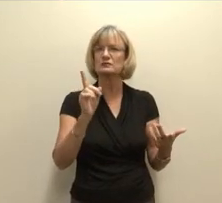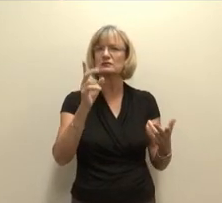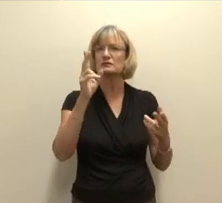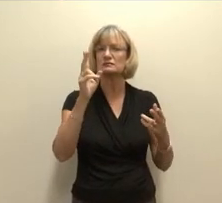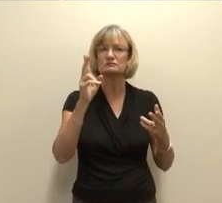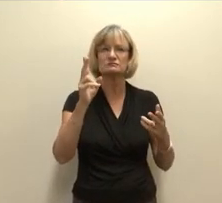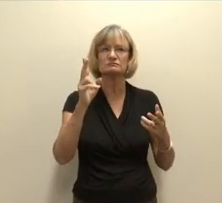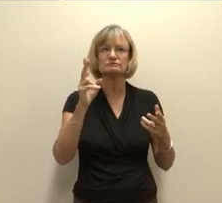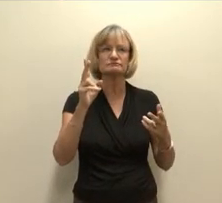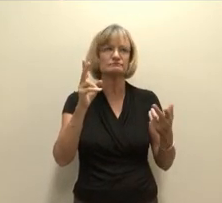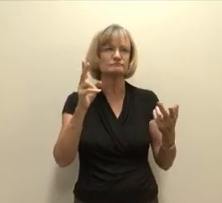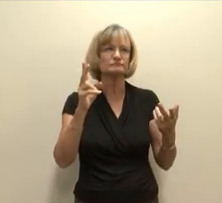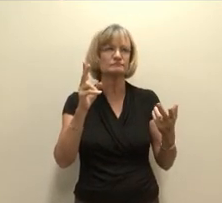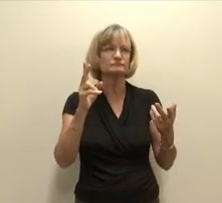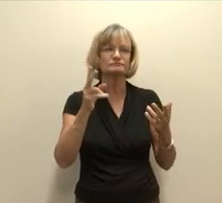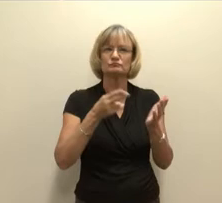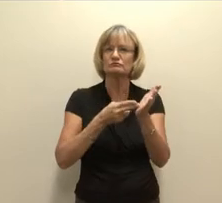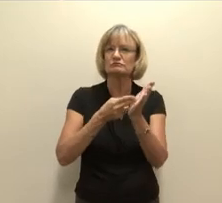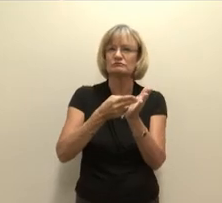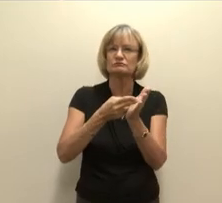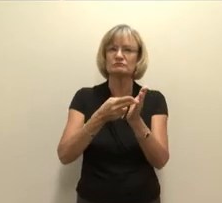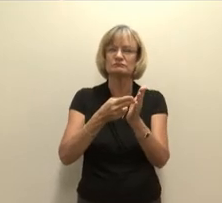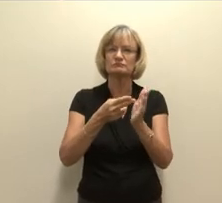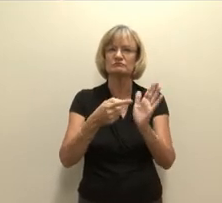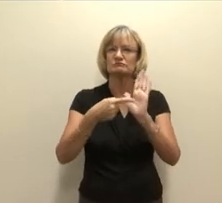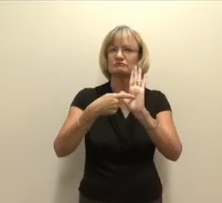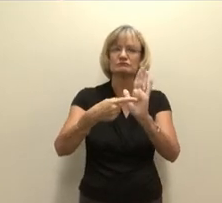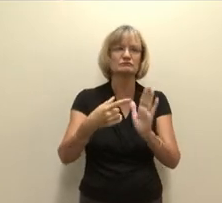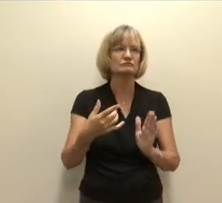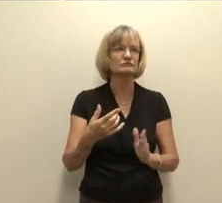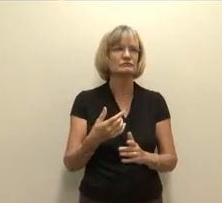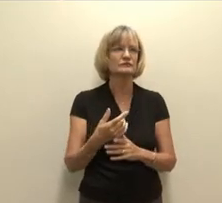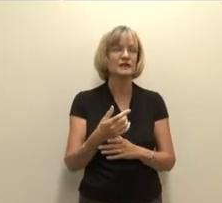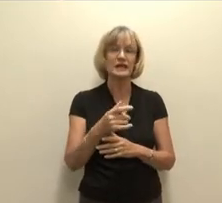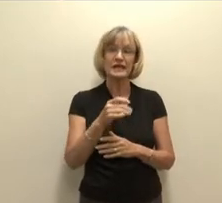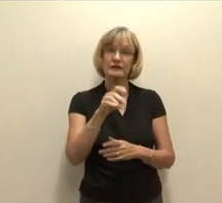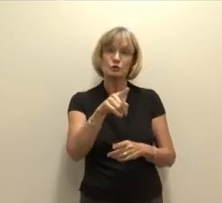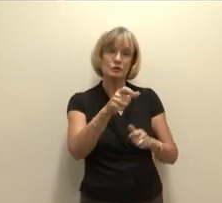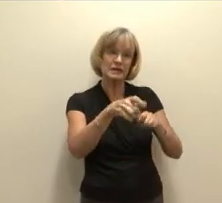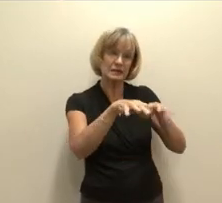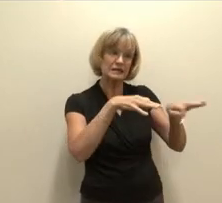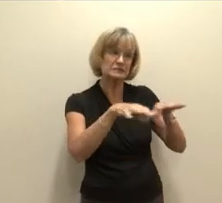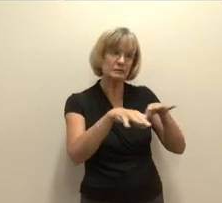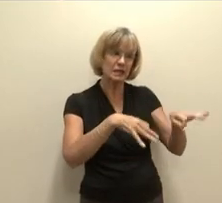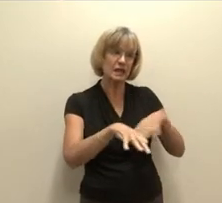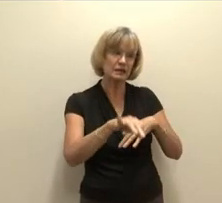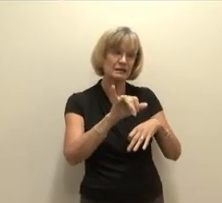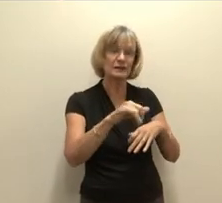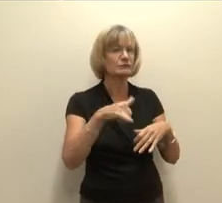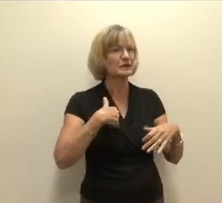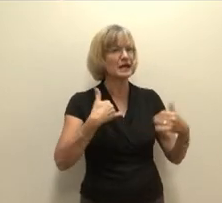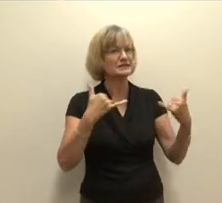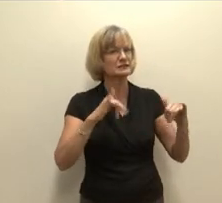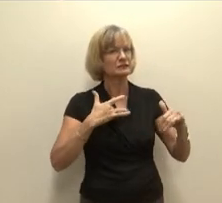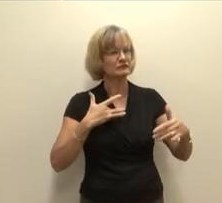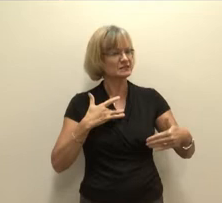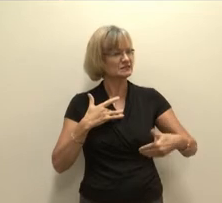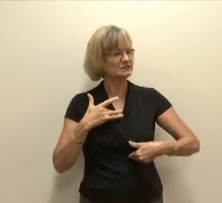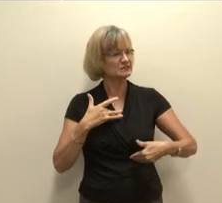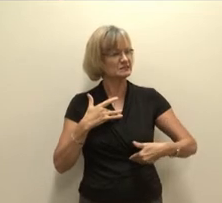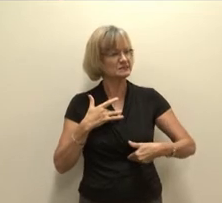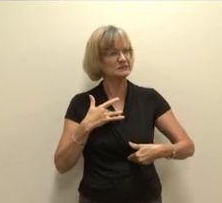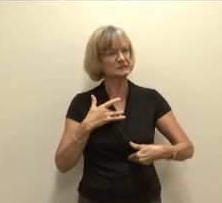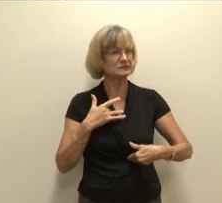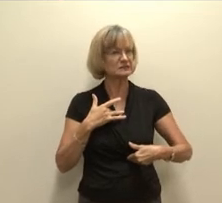Even with that, even if you were able to explain that away and push that aside, it's still a question about whether or